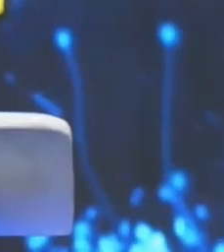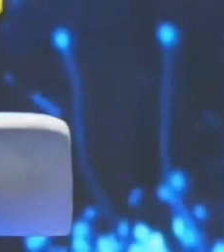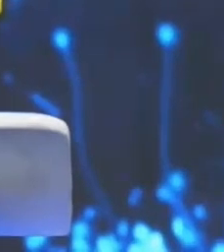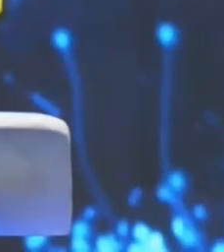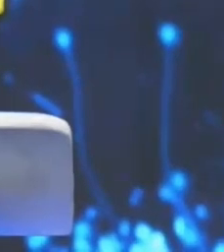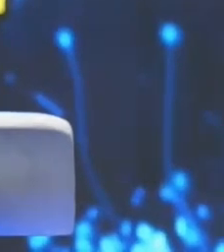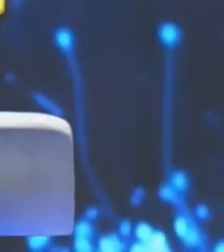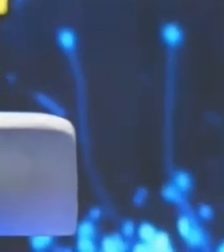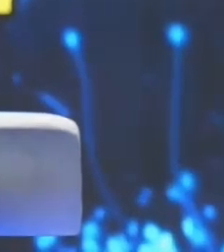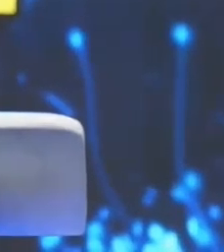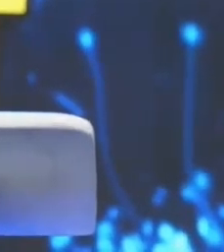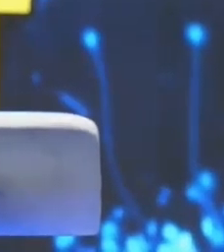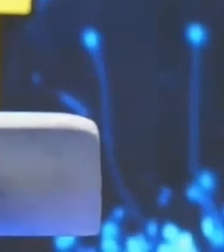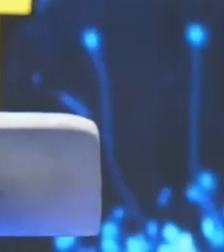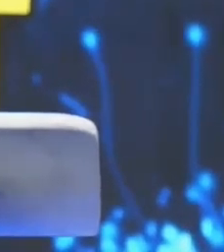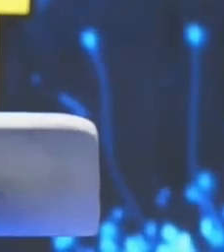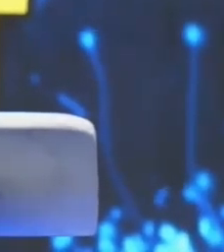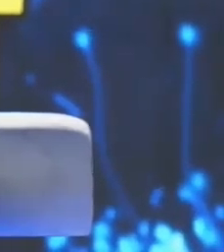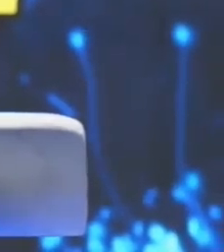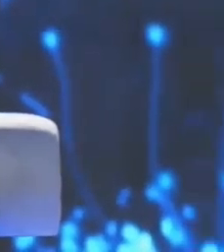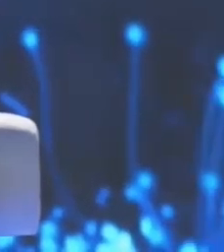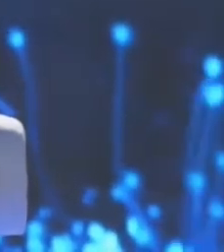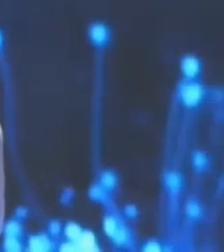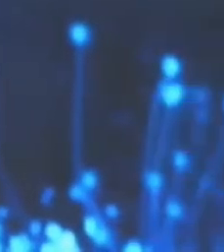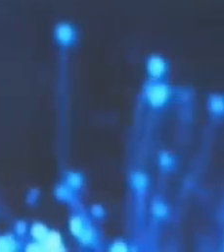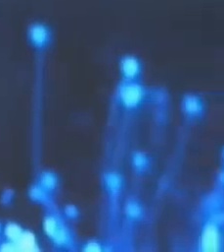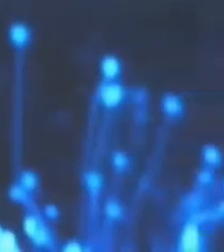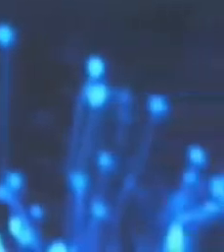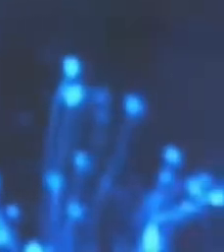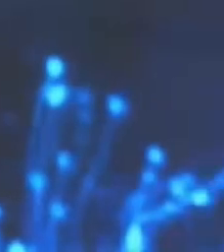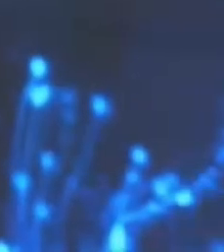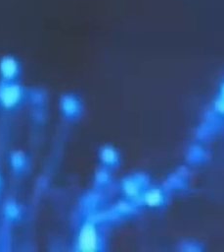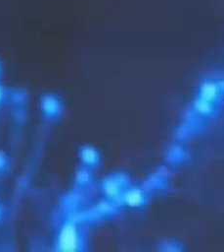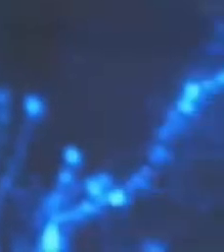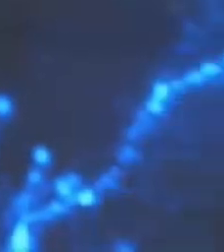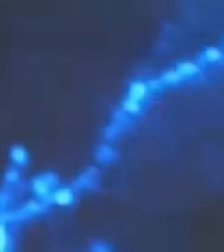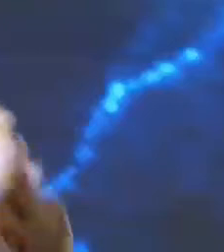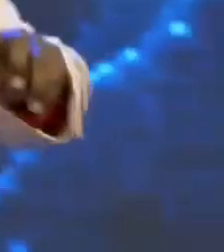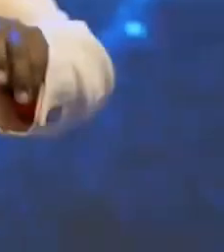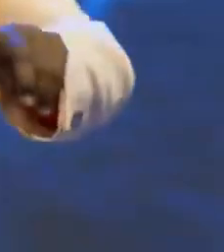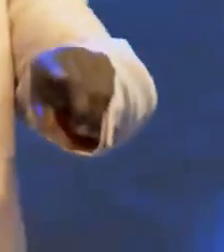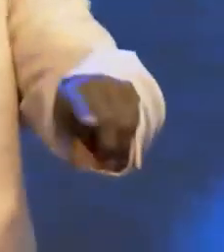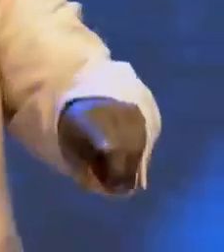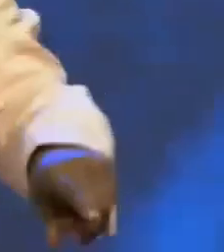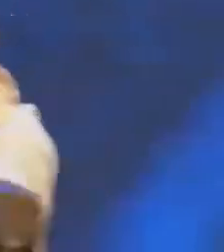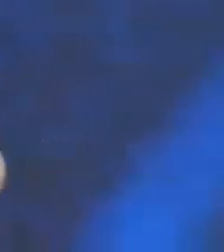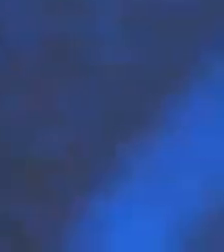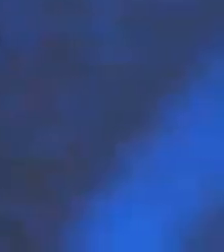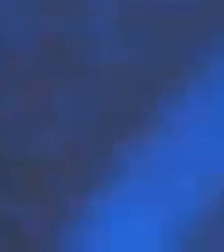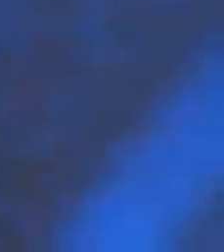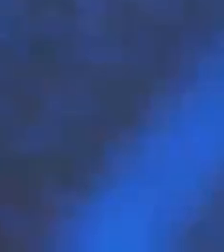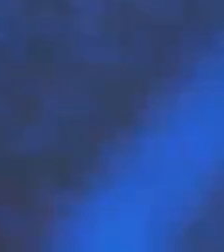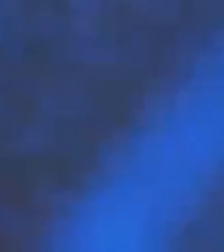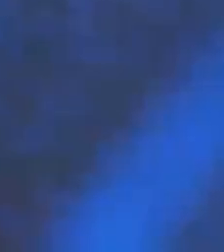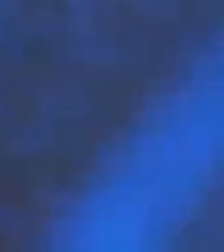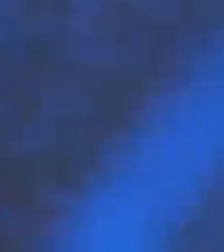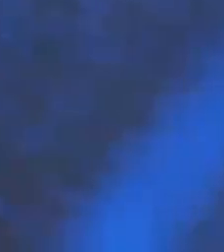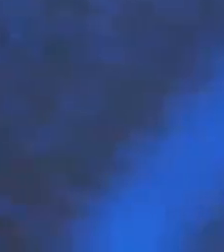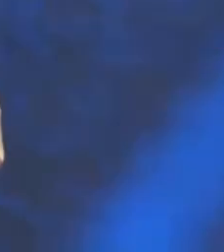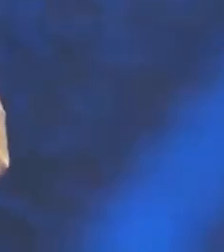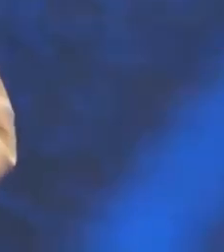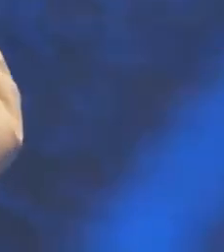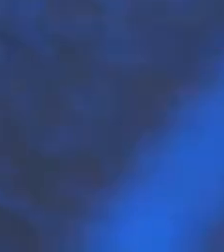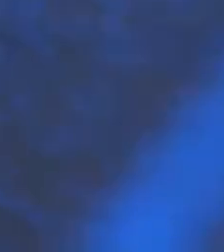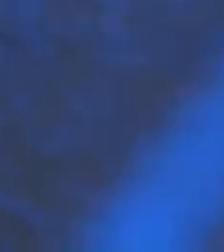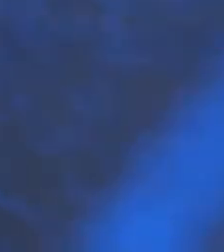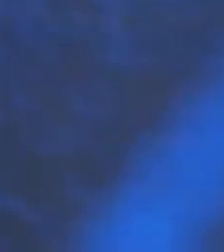verse 26. And I will make them and the places round about my